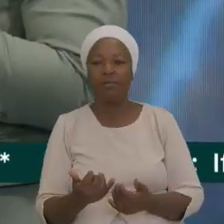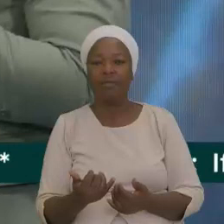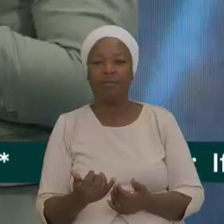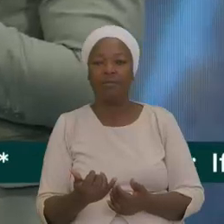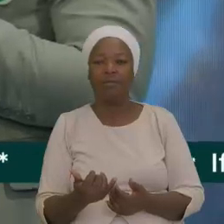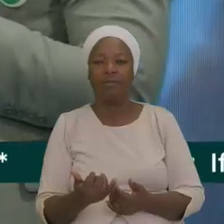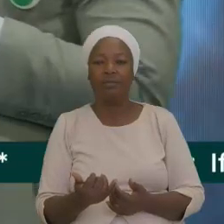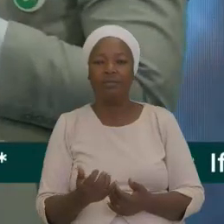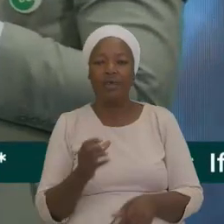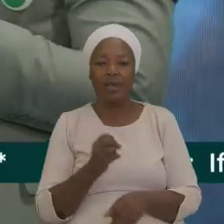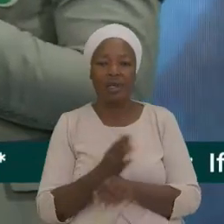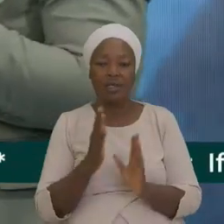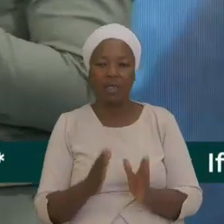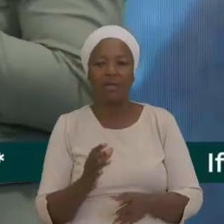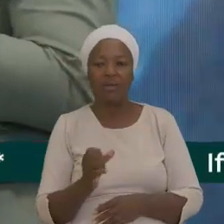Counselors,